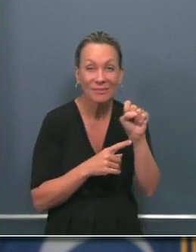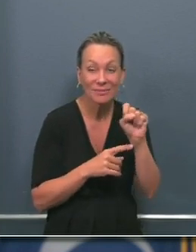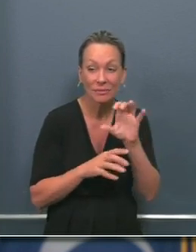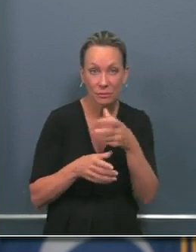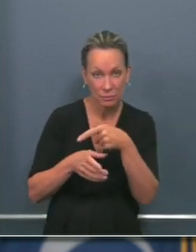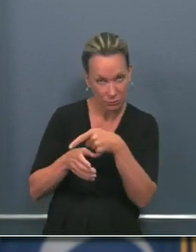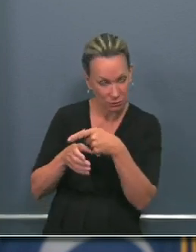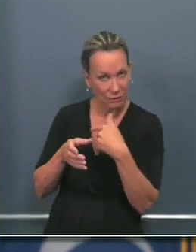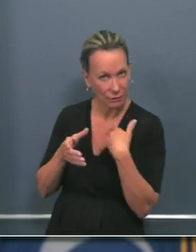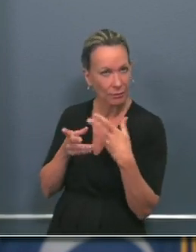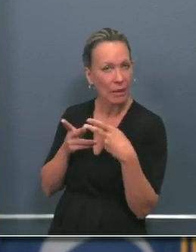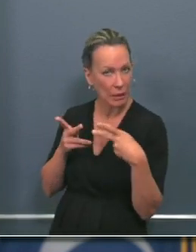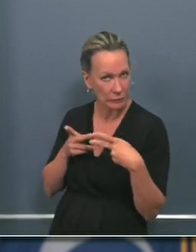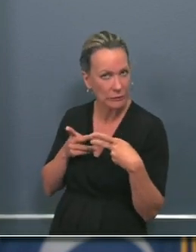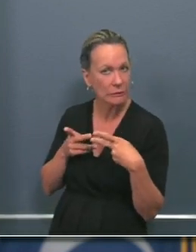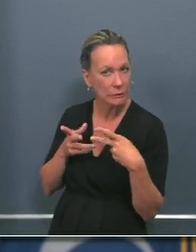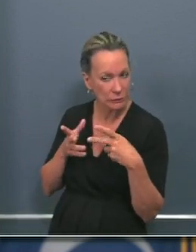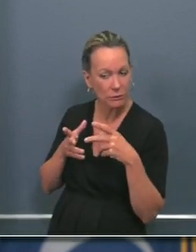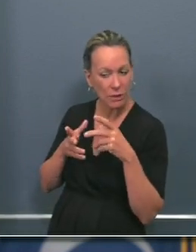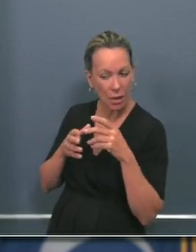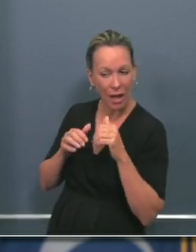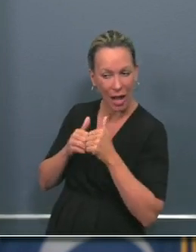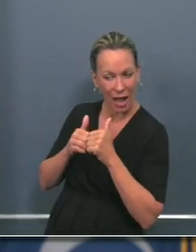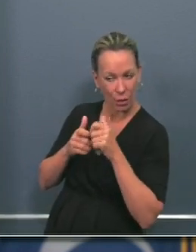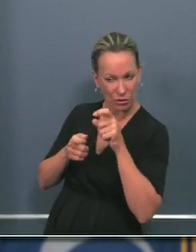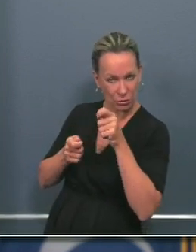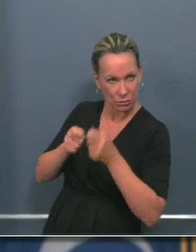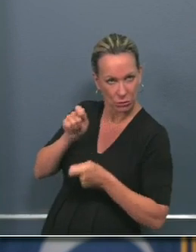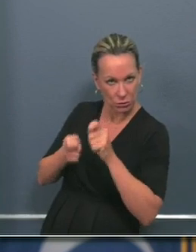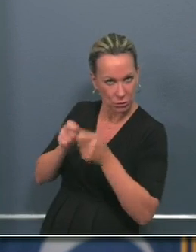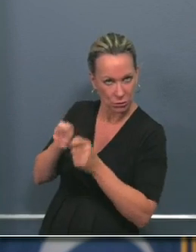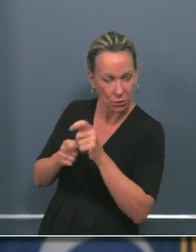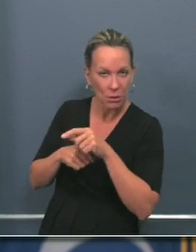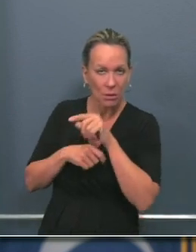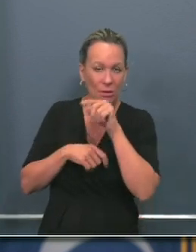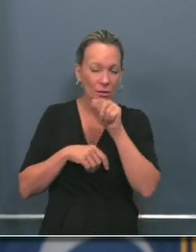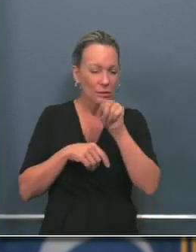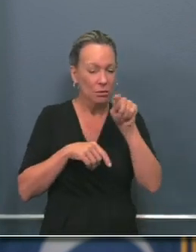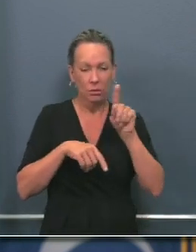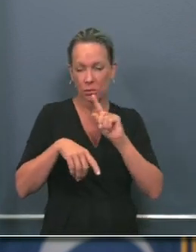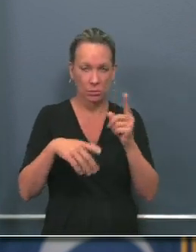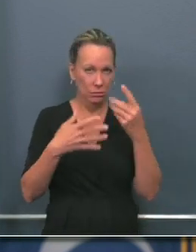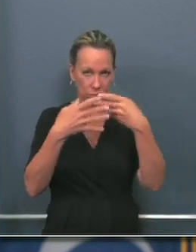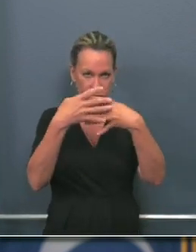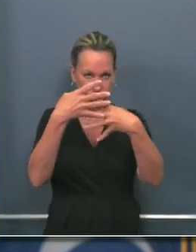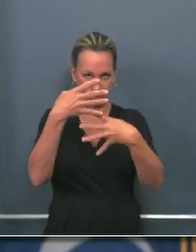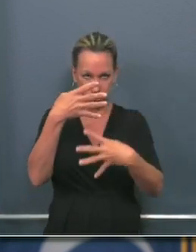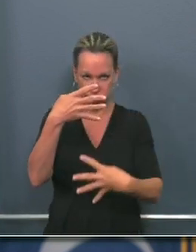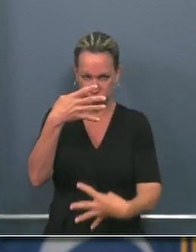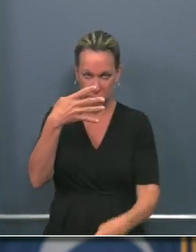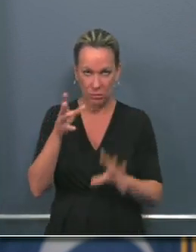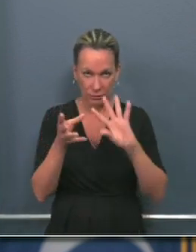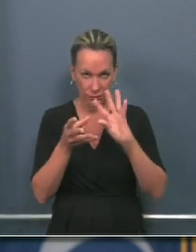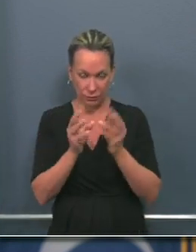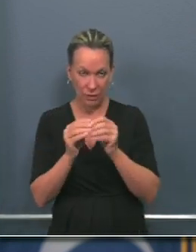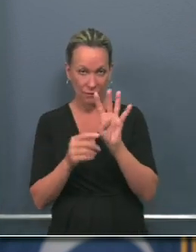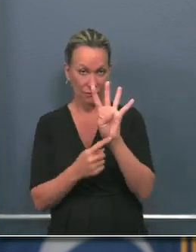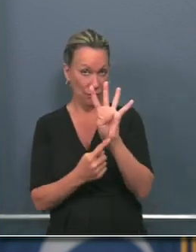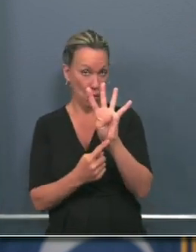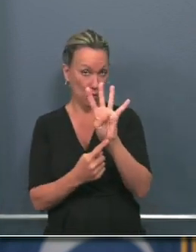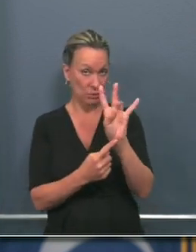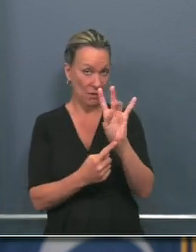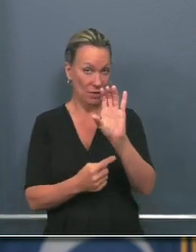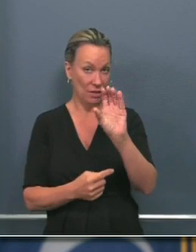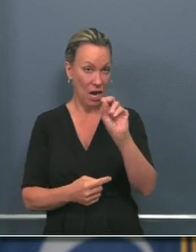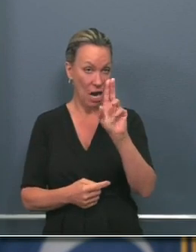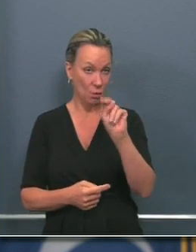facilities. That is part of the attestation process. 47 of the 58 counties currently have self-attested to